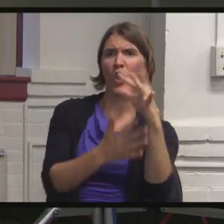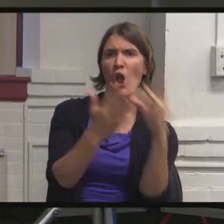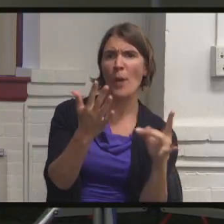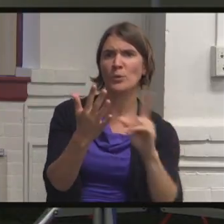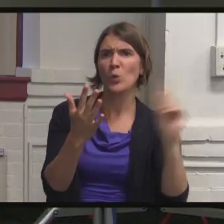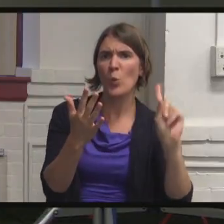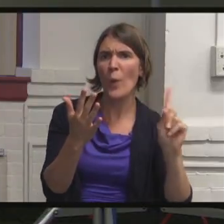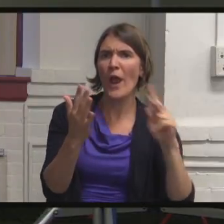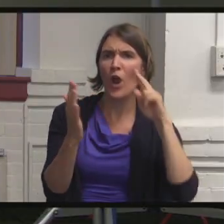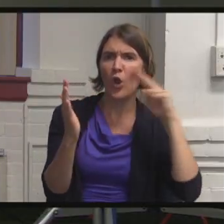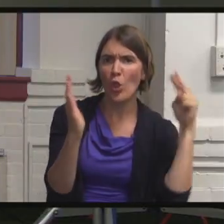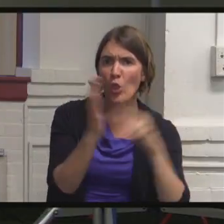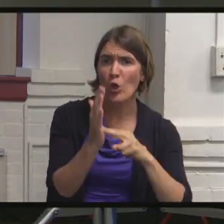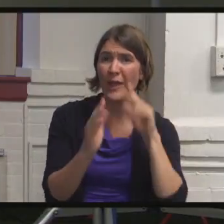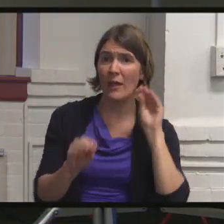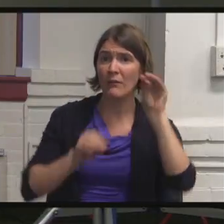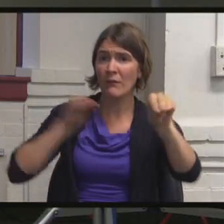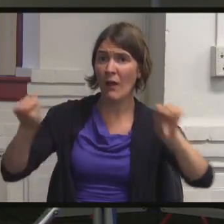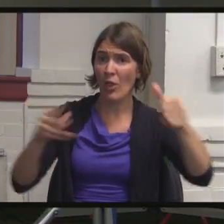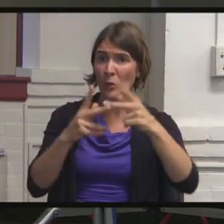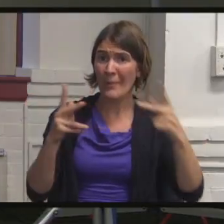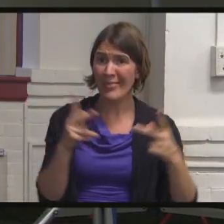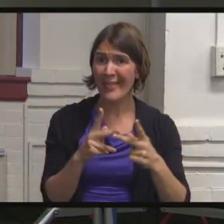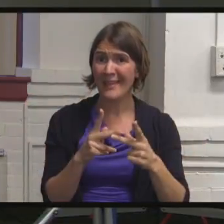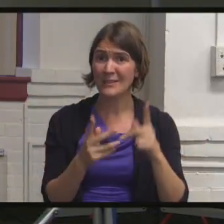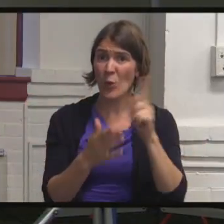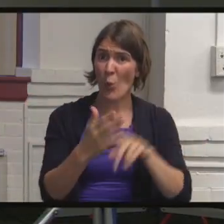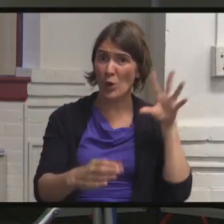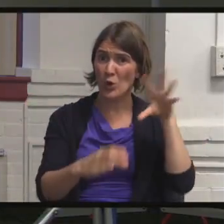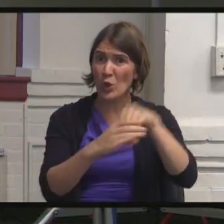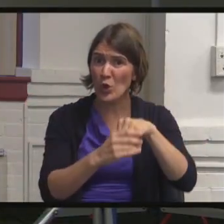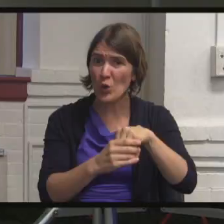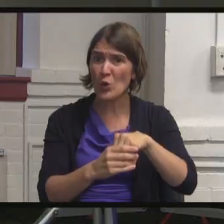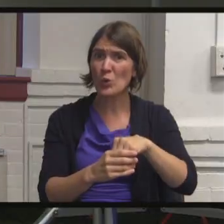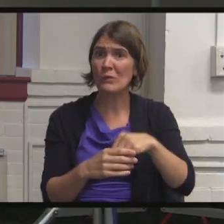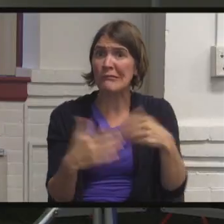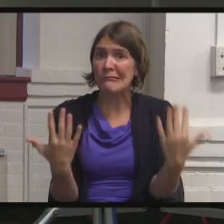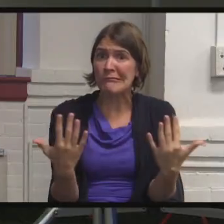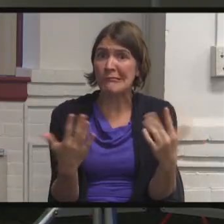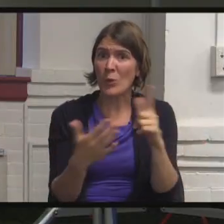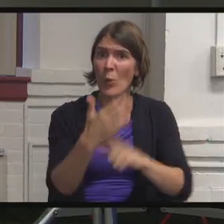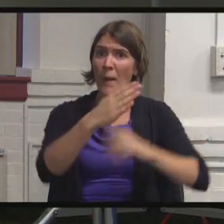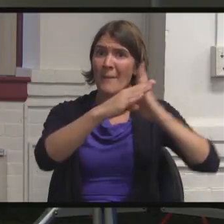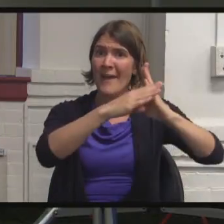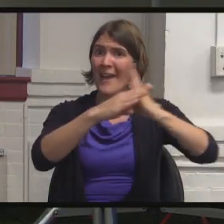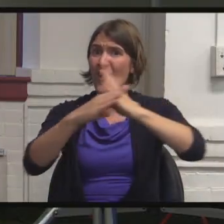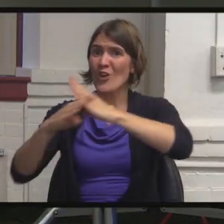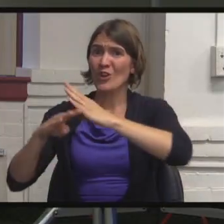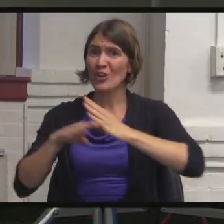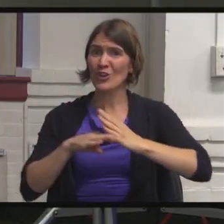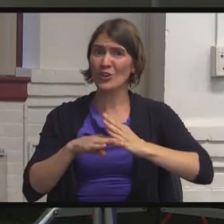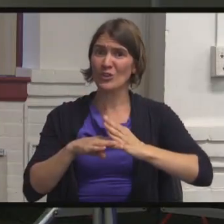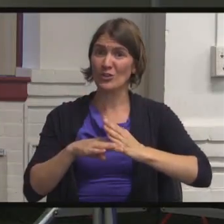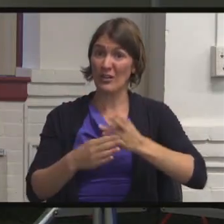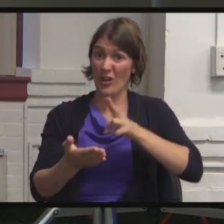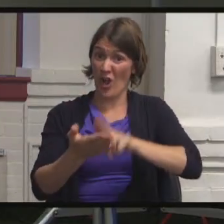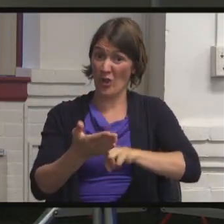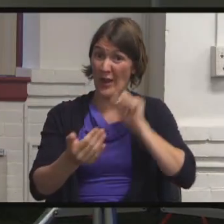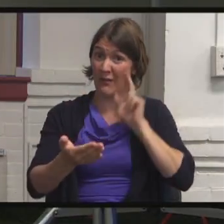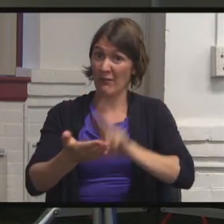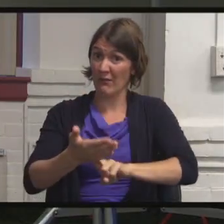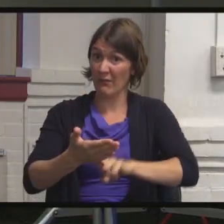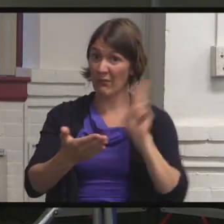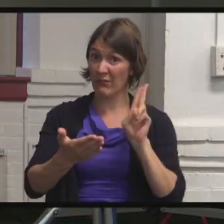sites were explored, how they were explored, up to and including what would be the barriers from a contractual standpoint and a